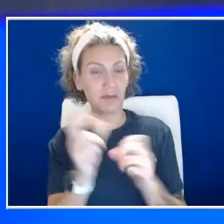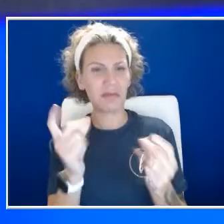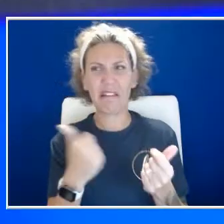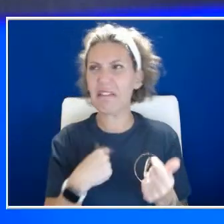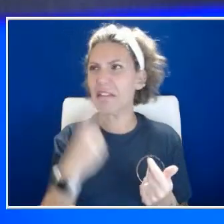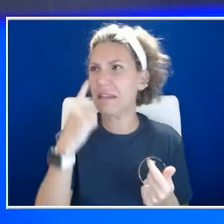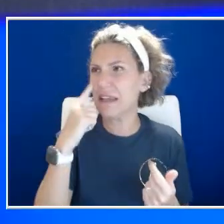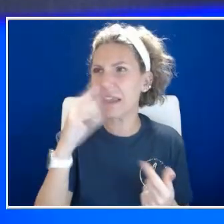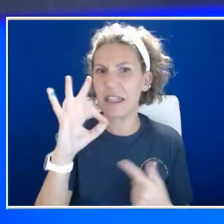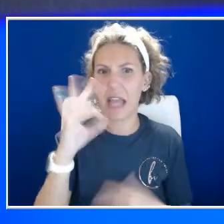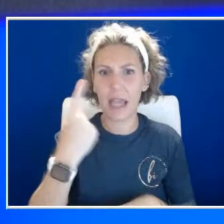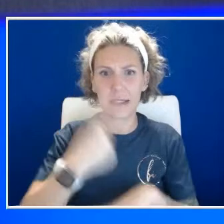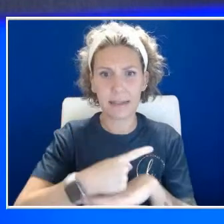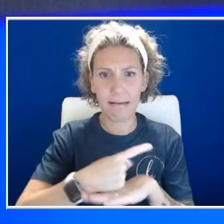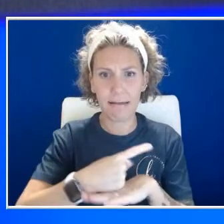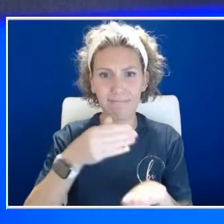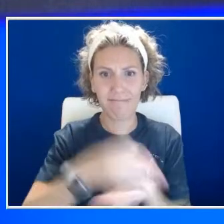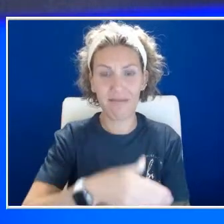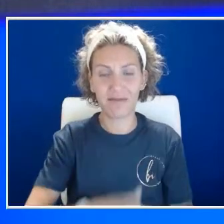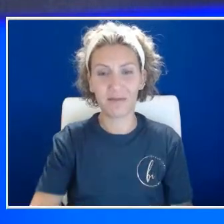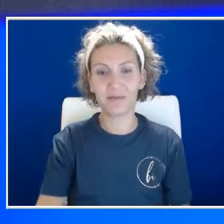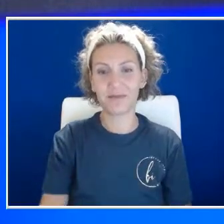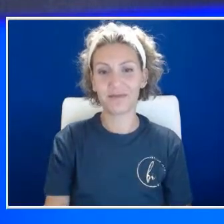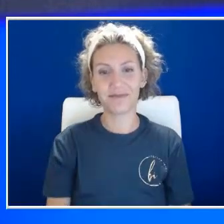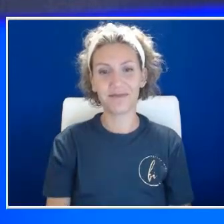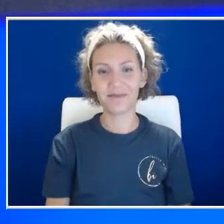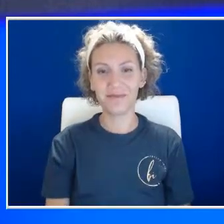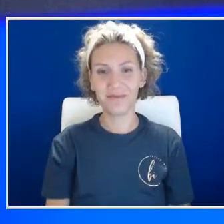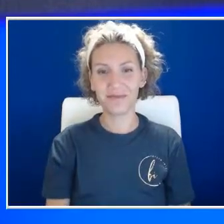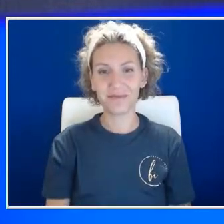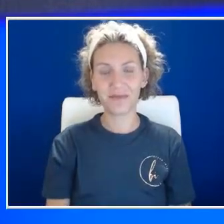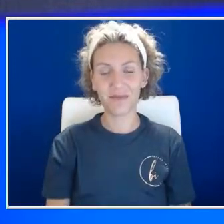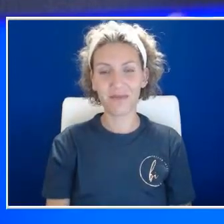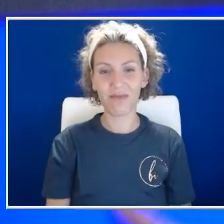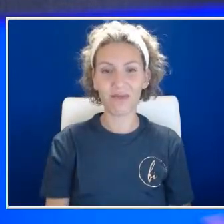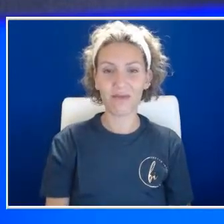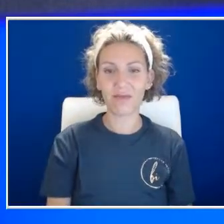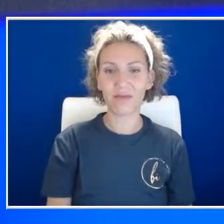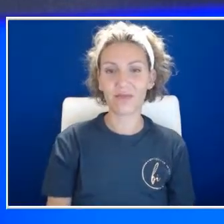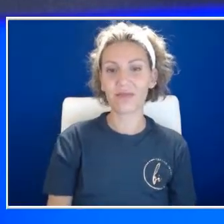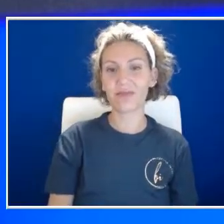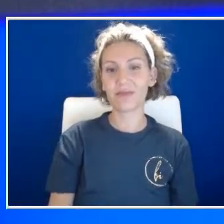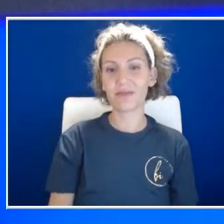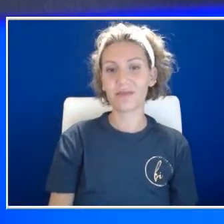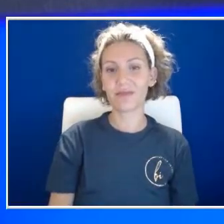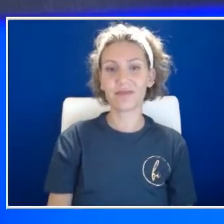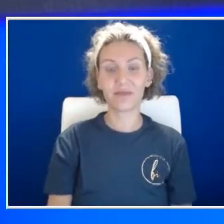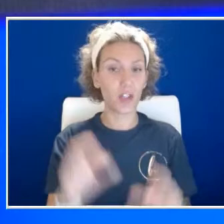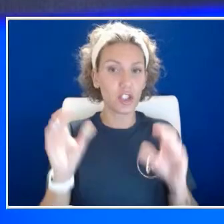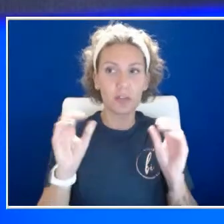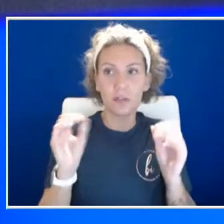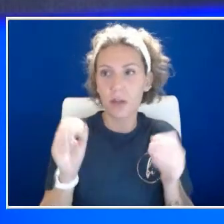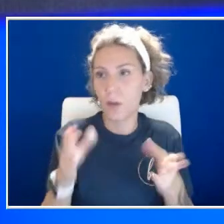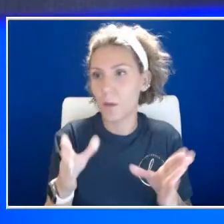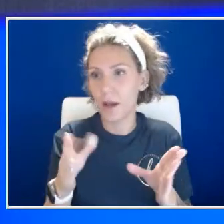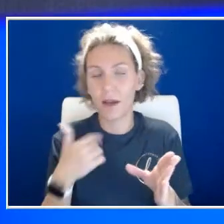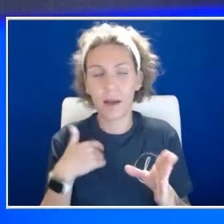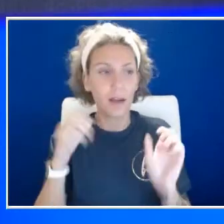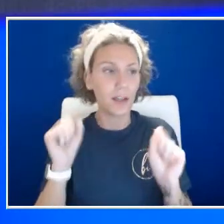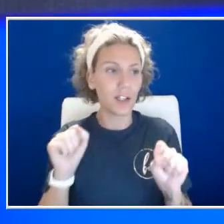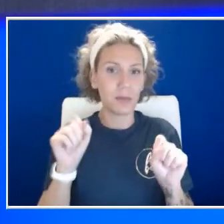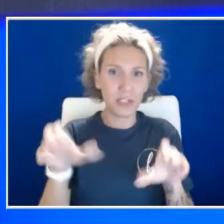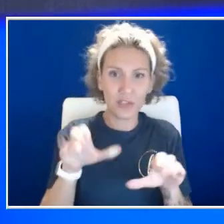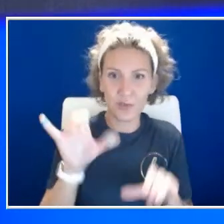days. And as there's no way that I would have been able to do that